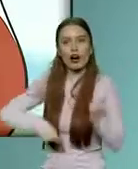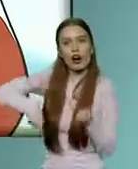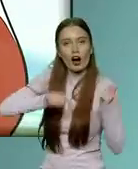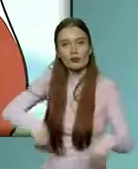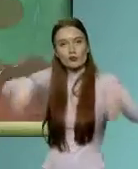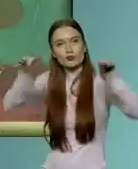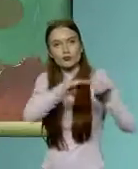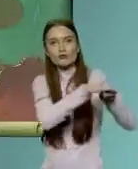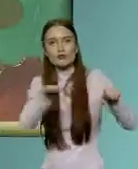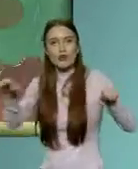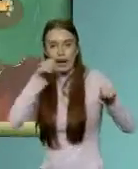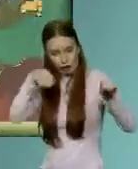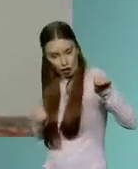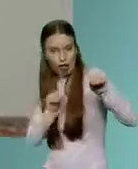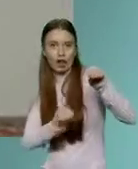the hare.